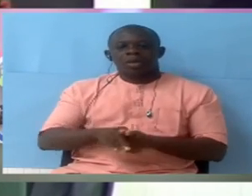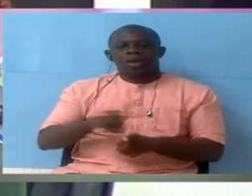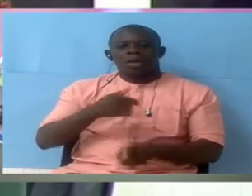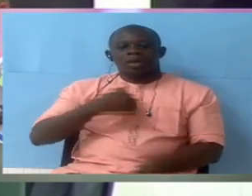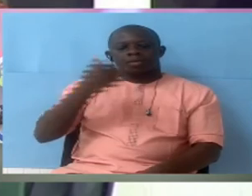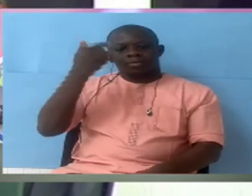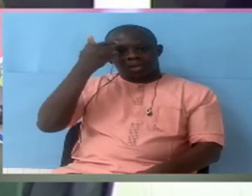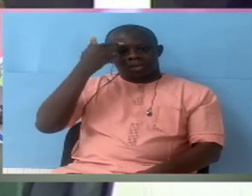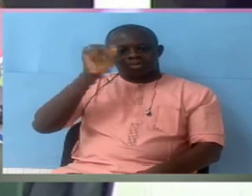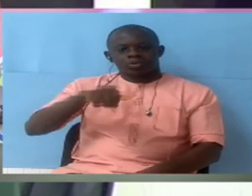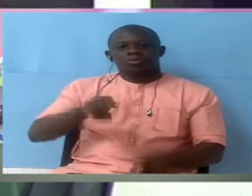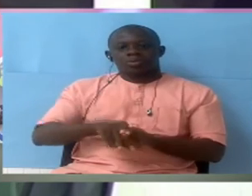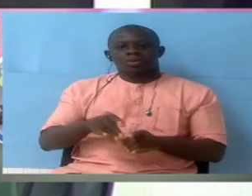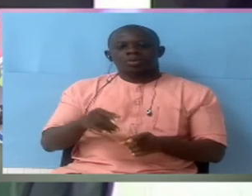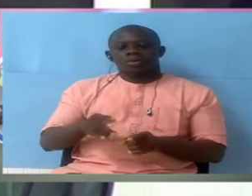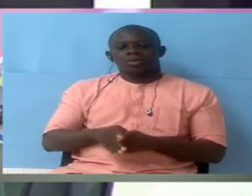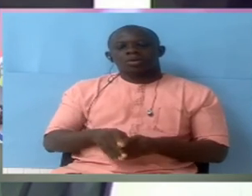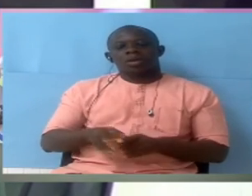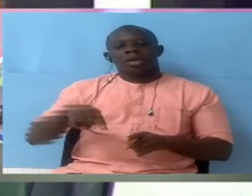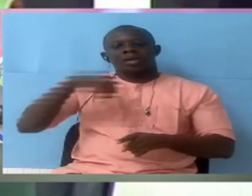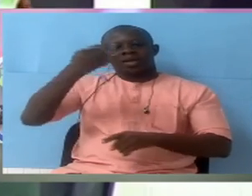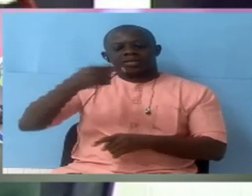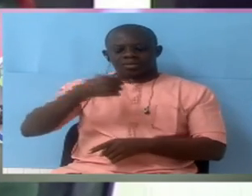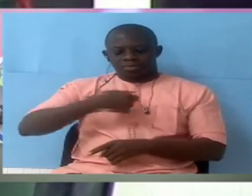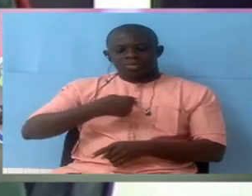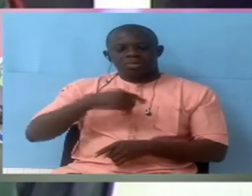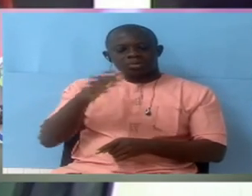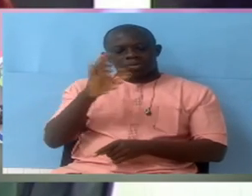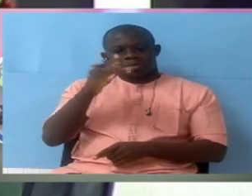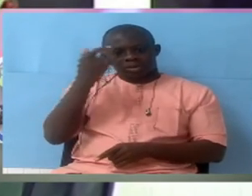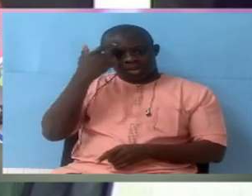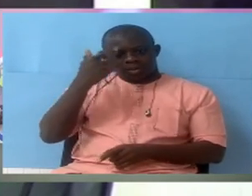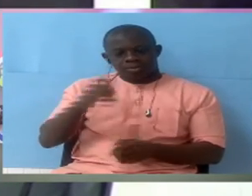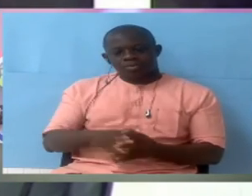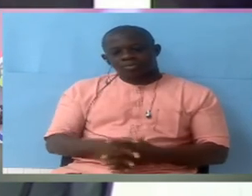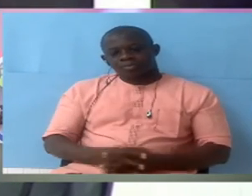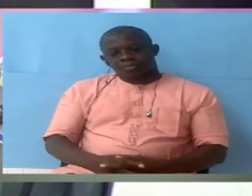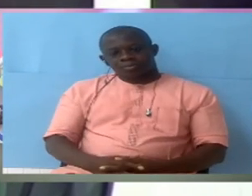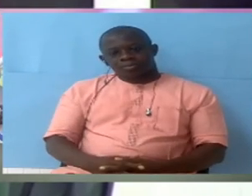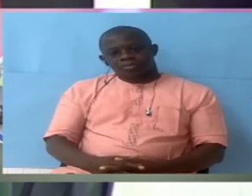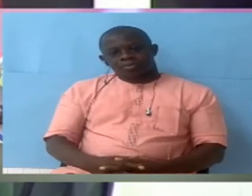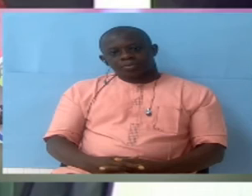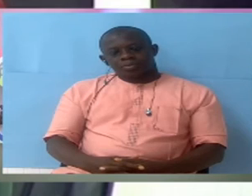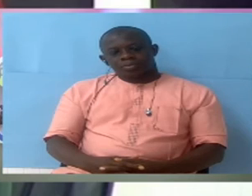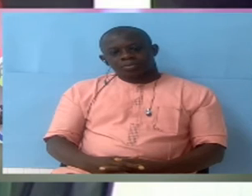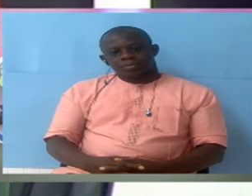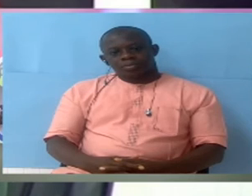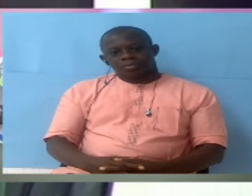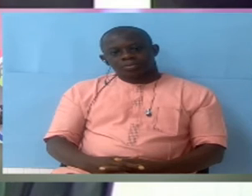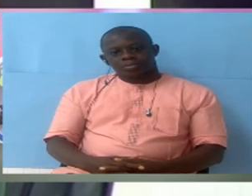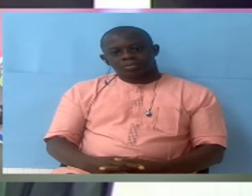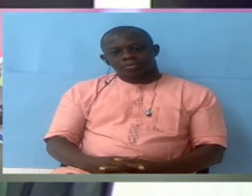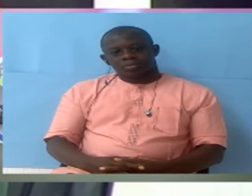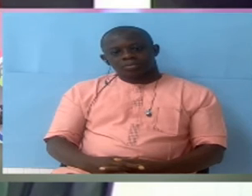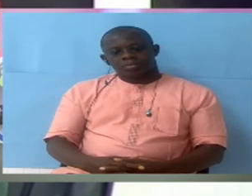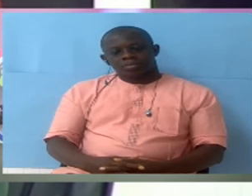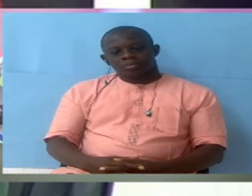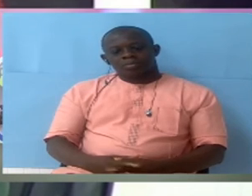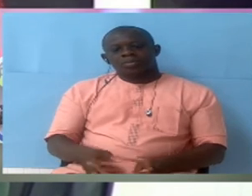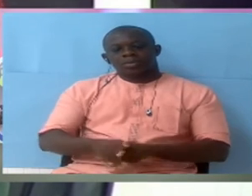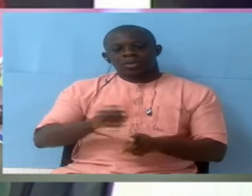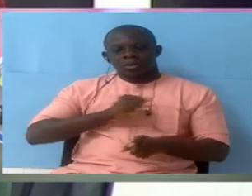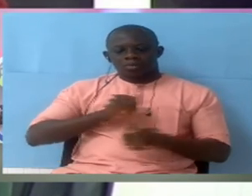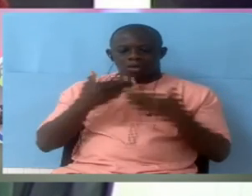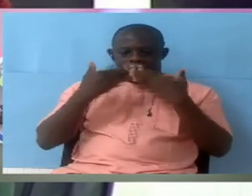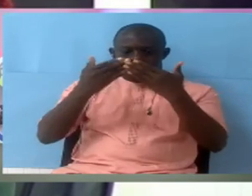that they might even come next is me. Ma fogone sax man kenen ki man la doon. And they told him no. Ñu